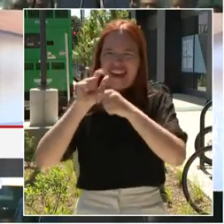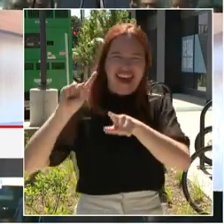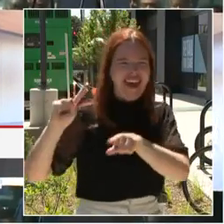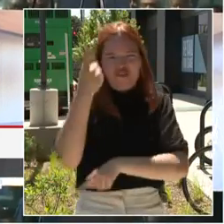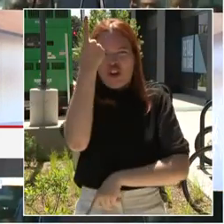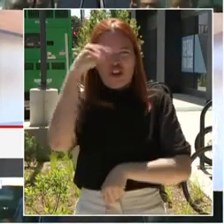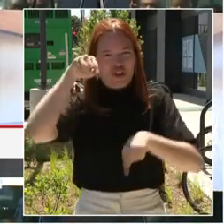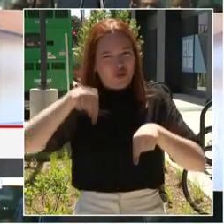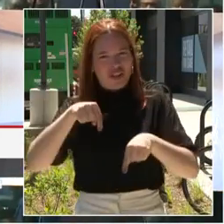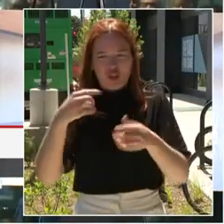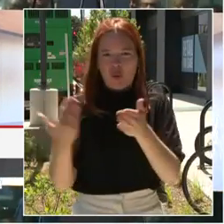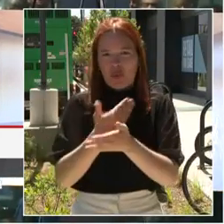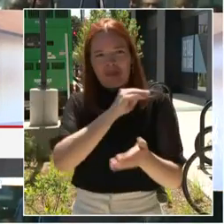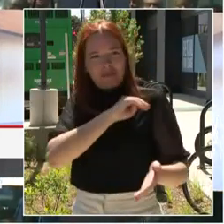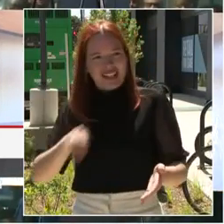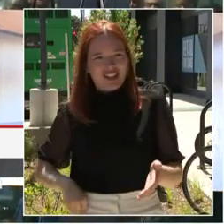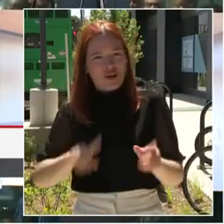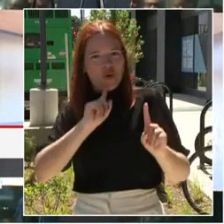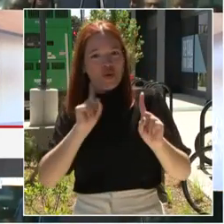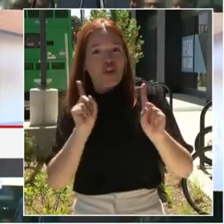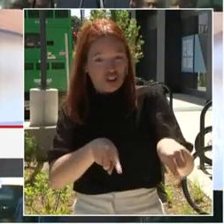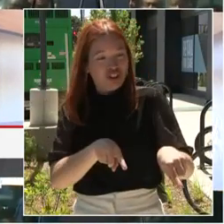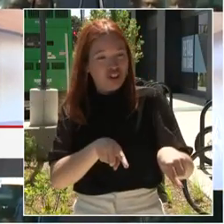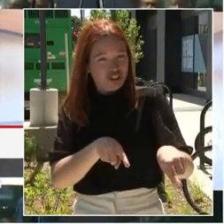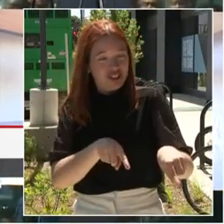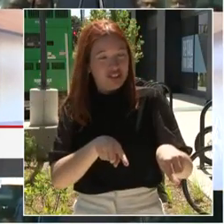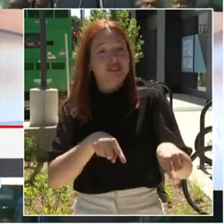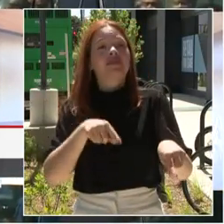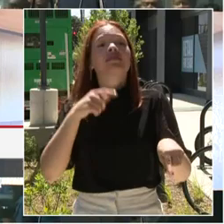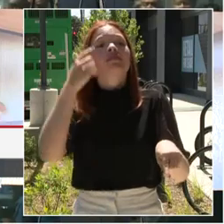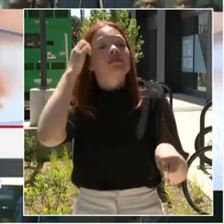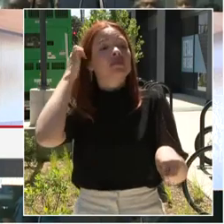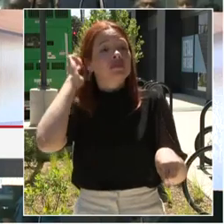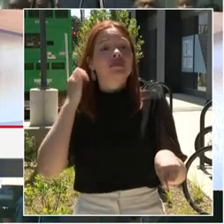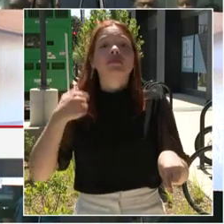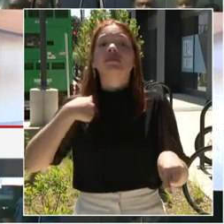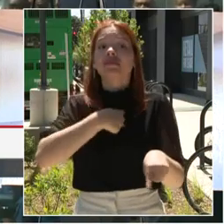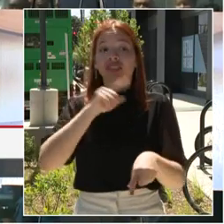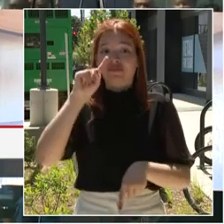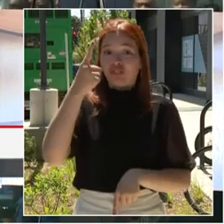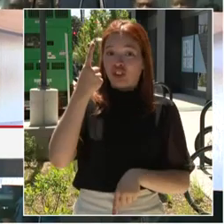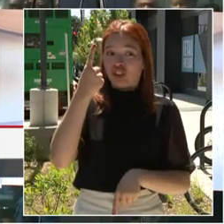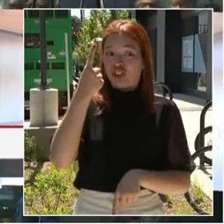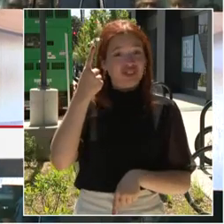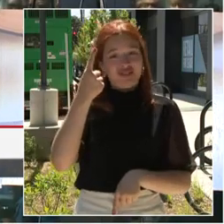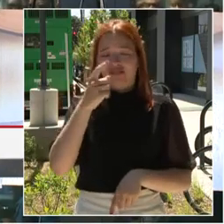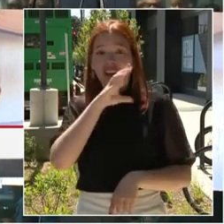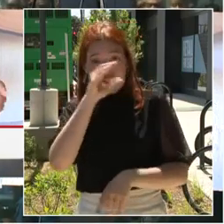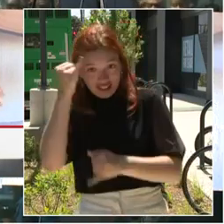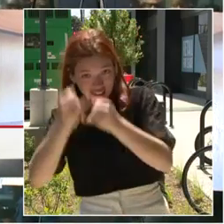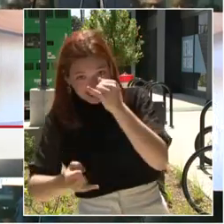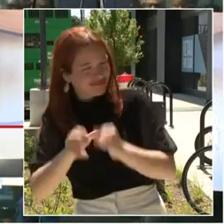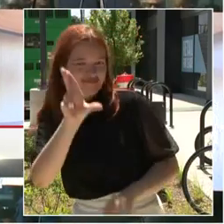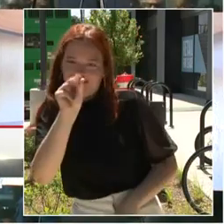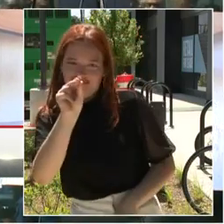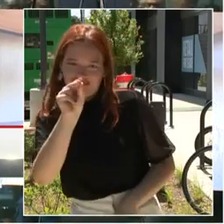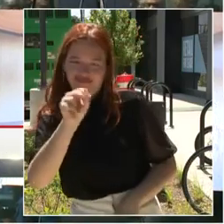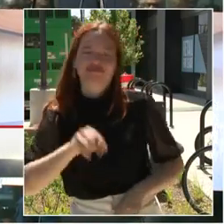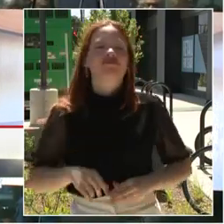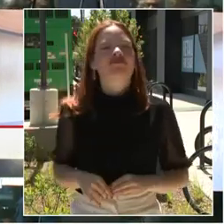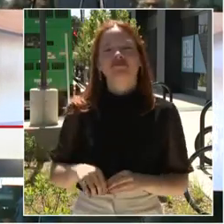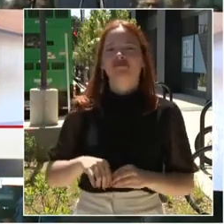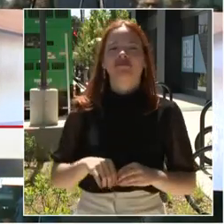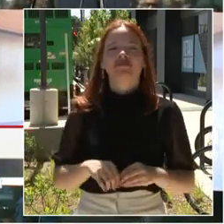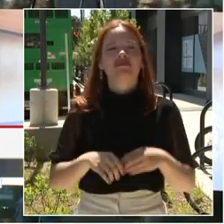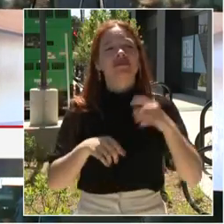to move east of the river, but we certainly won't be the last. So now I want to tell you just a little more about this facility. It's